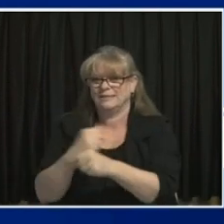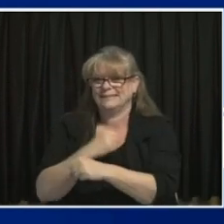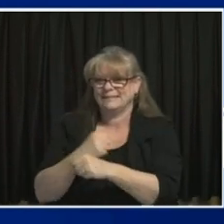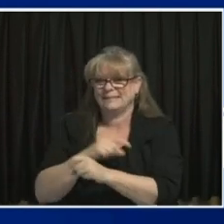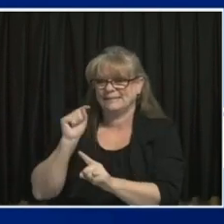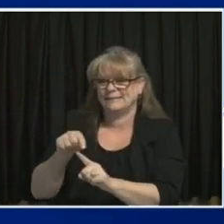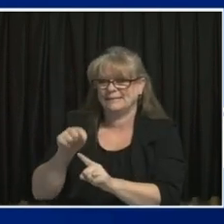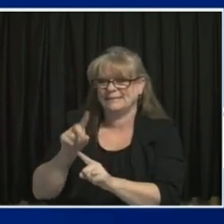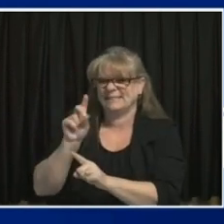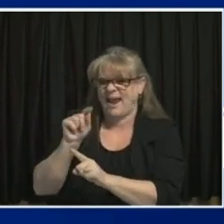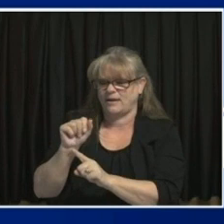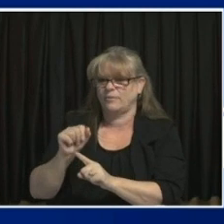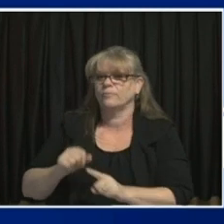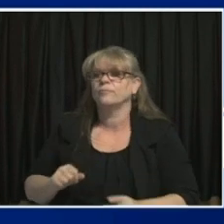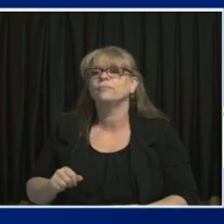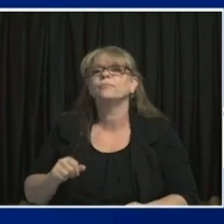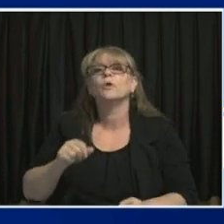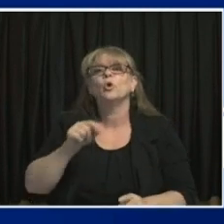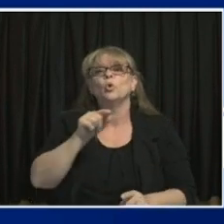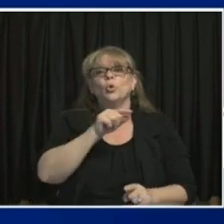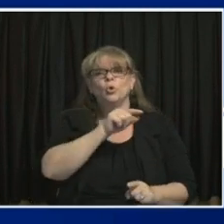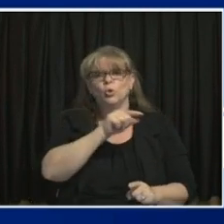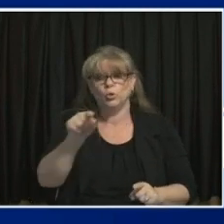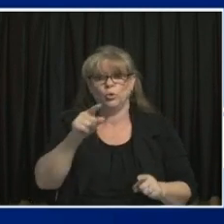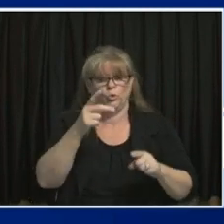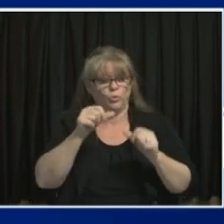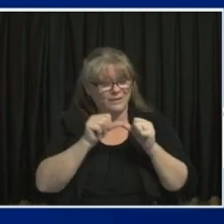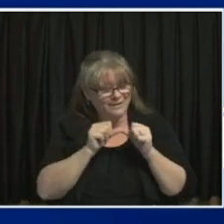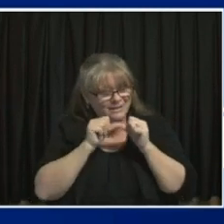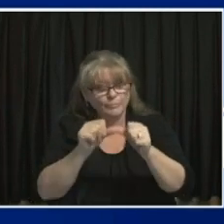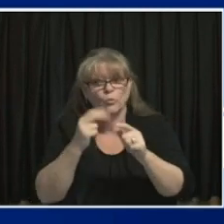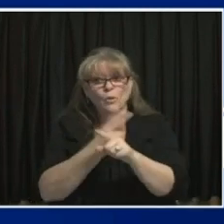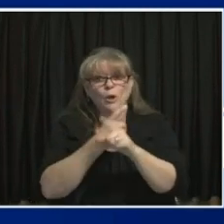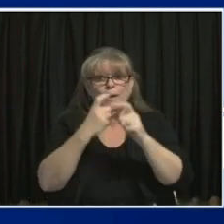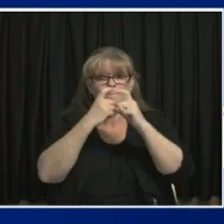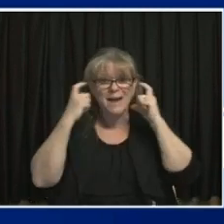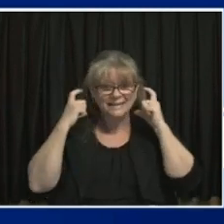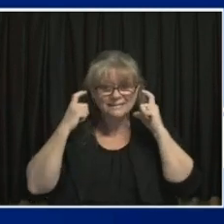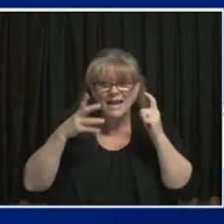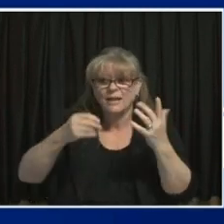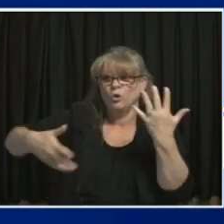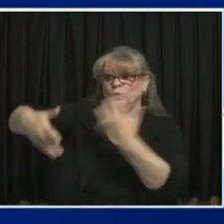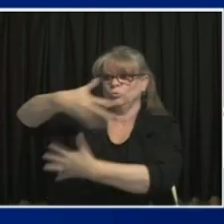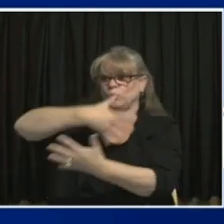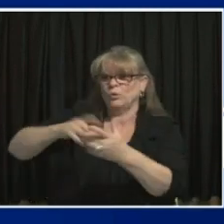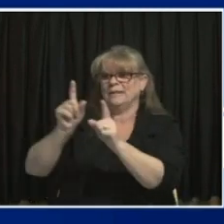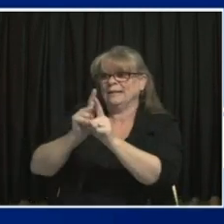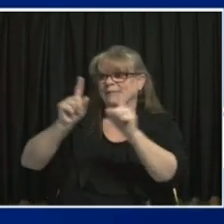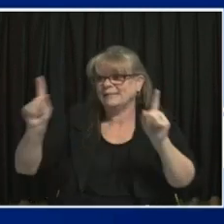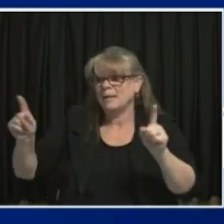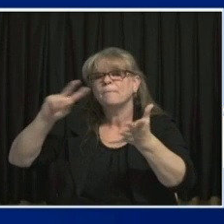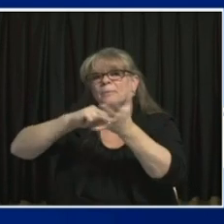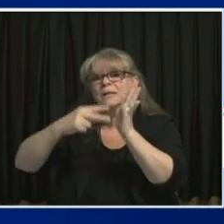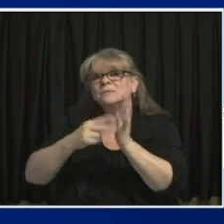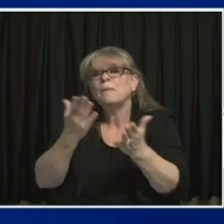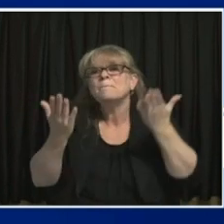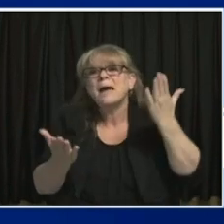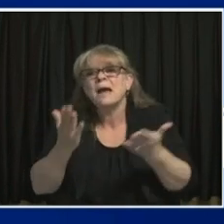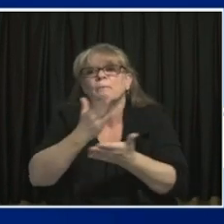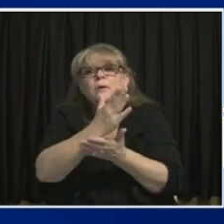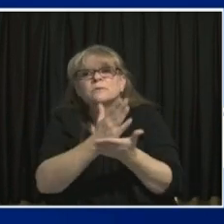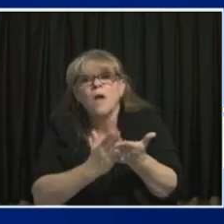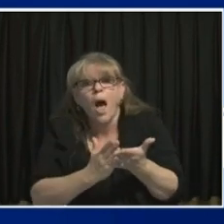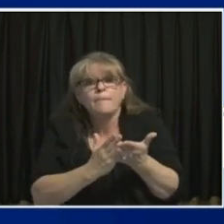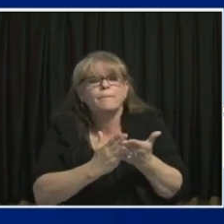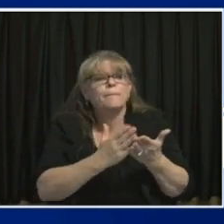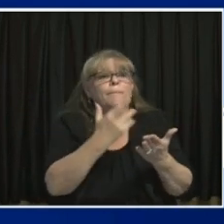go-ahead, and that yes, there'll be at least some in-restaurant or patio dining in May. Keep in mind there already is in parts of